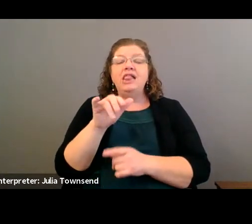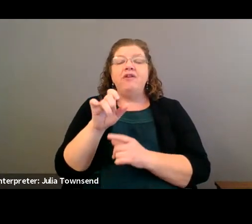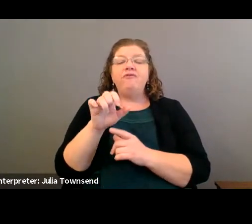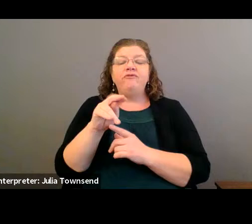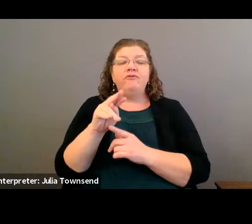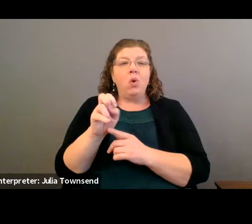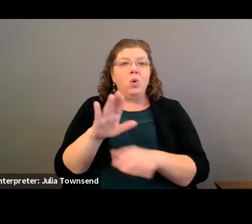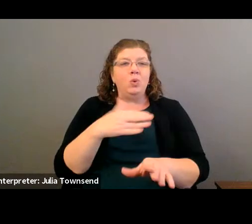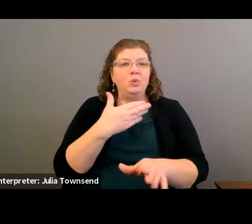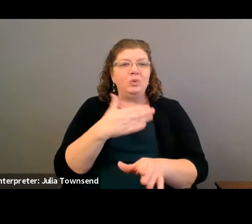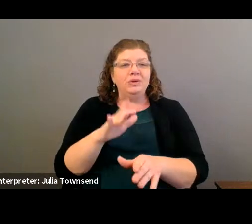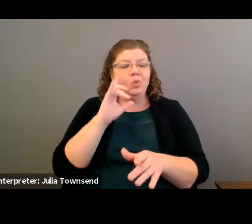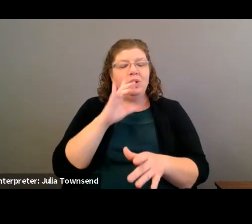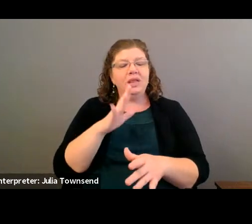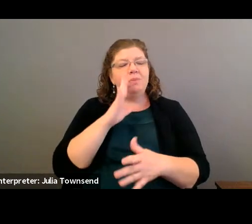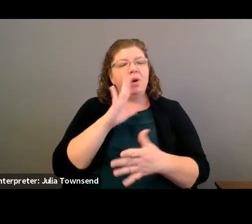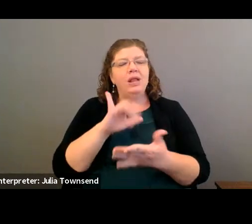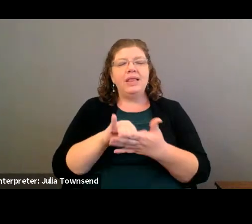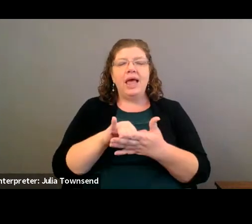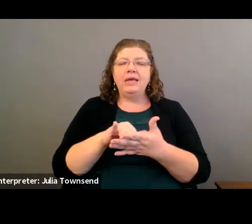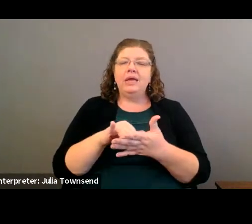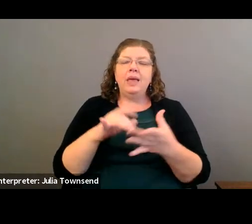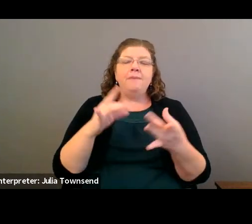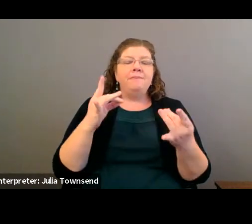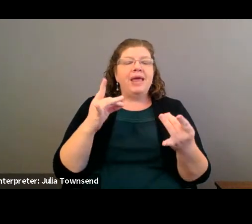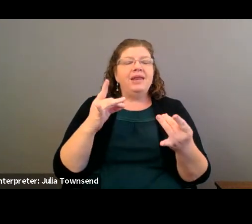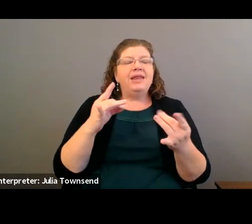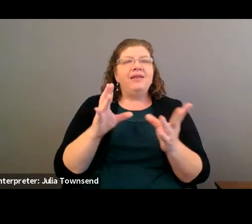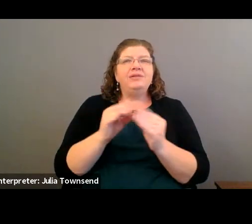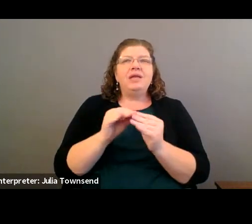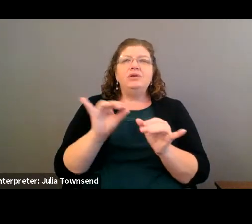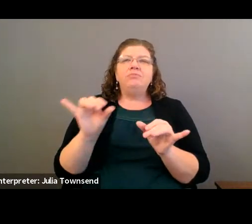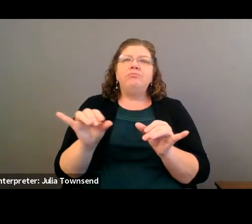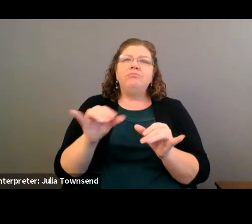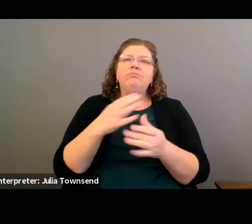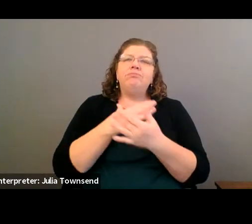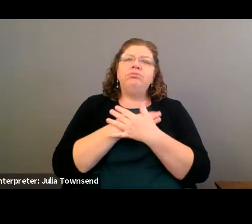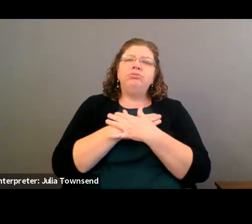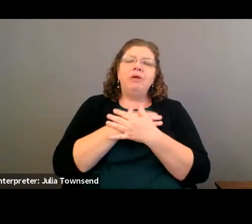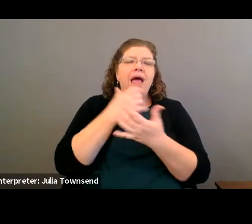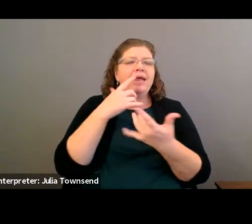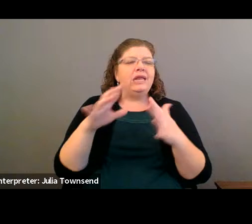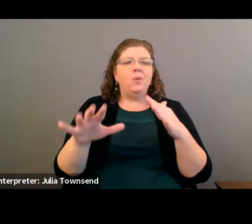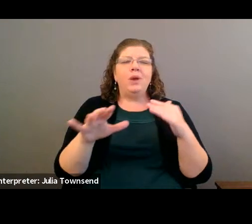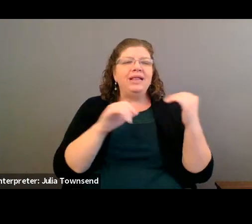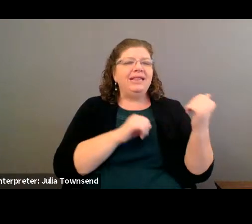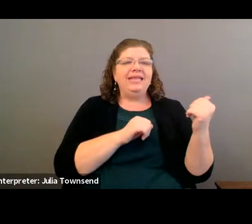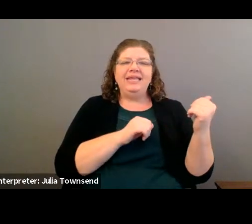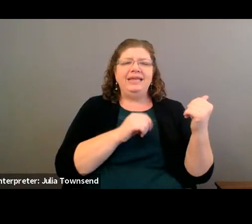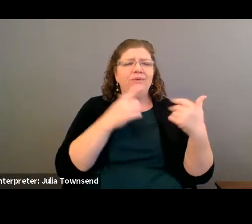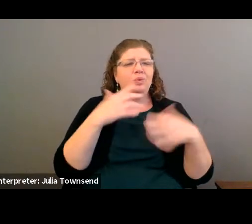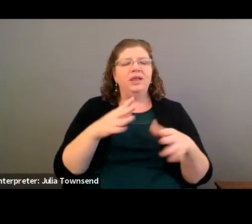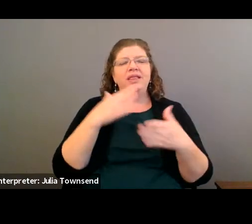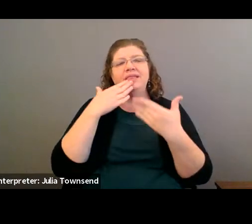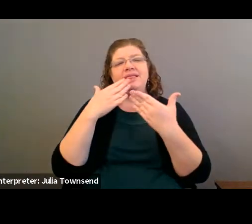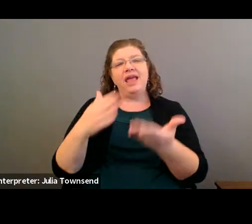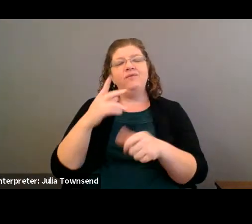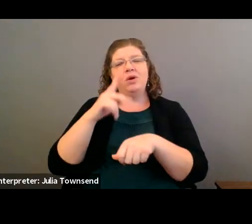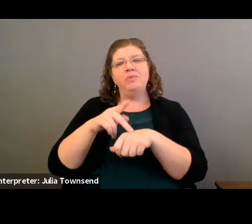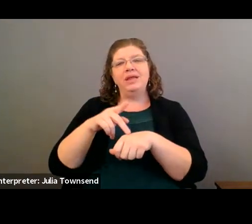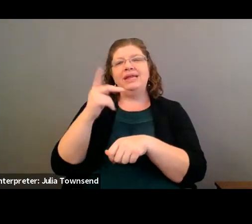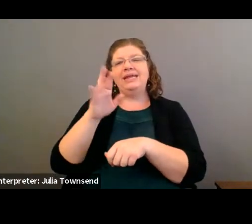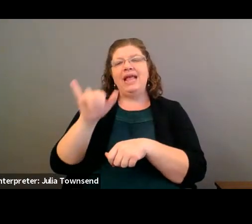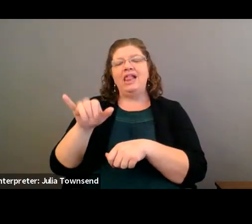sort of like a meditative session. I didn't quite want to leave. Thanks to Principal Kelly Fresh for being there as well. But again,